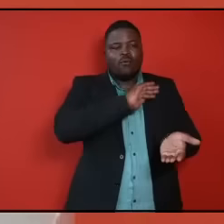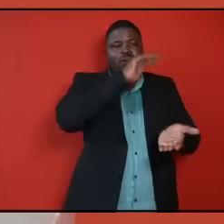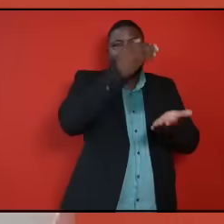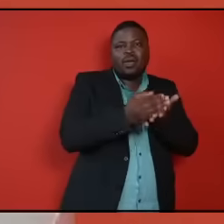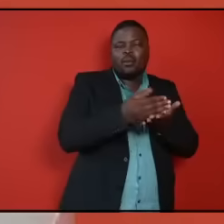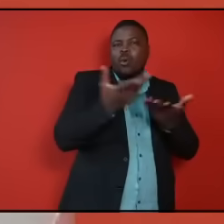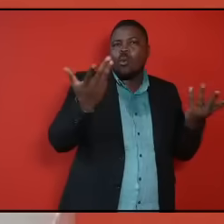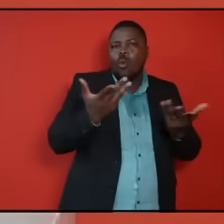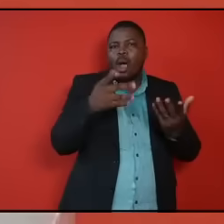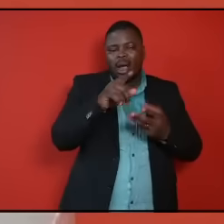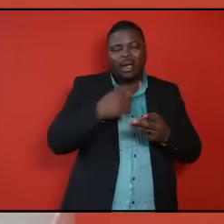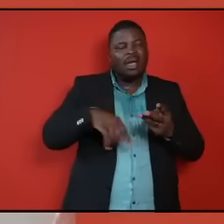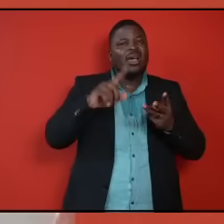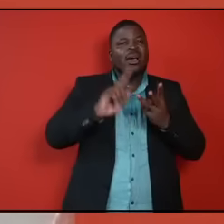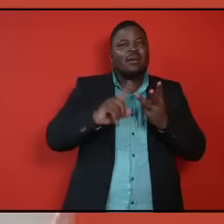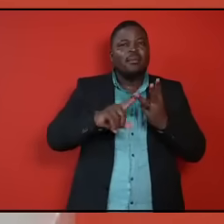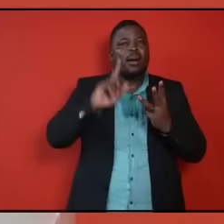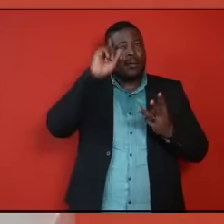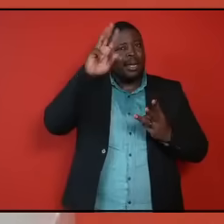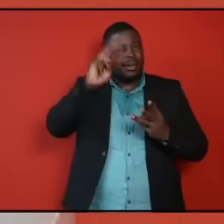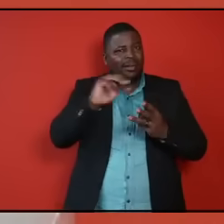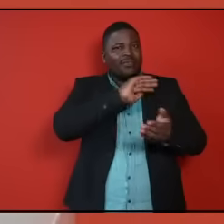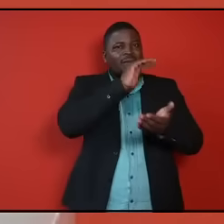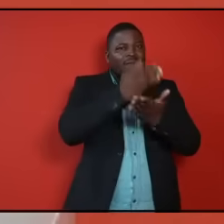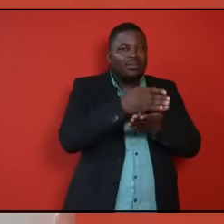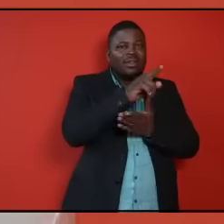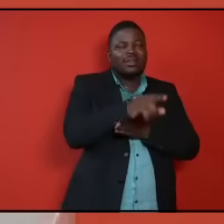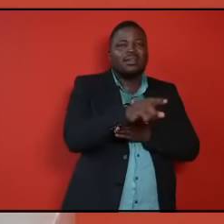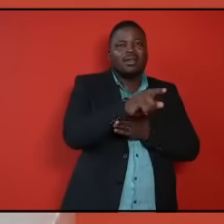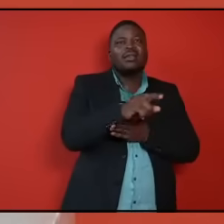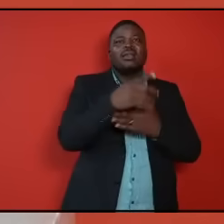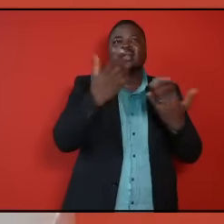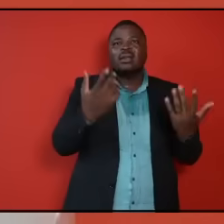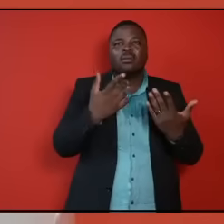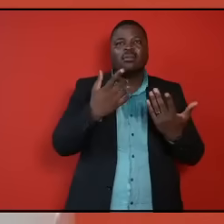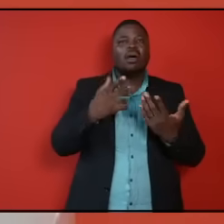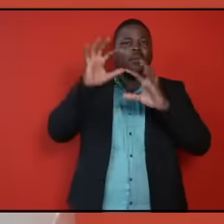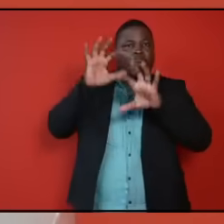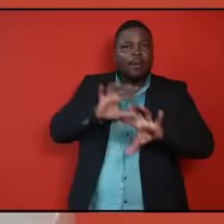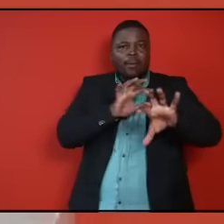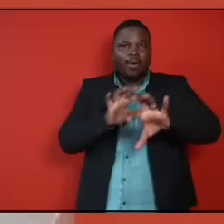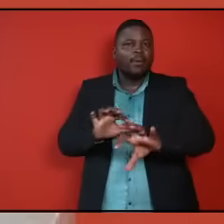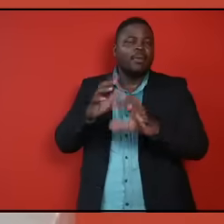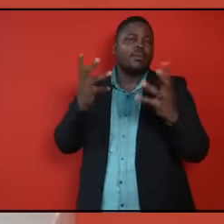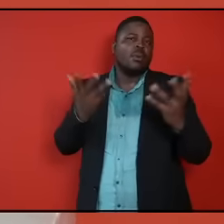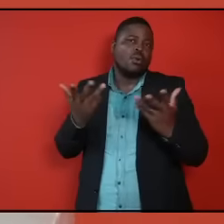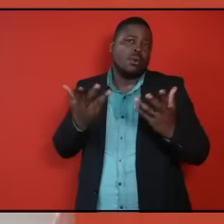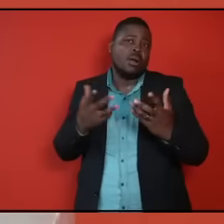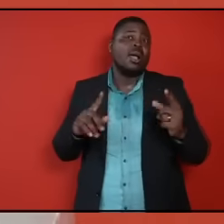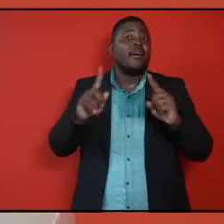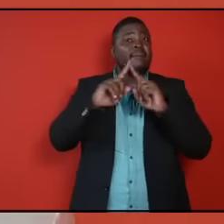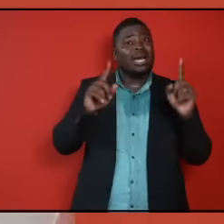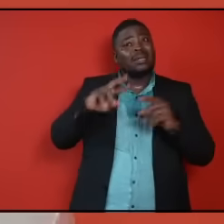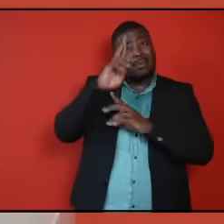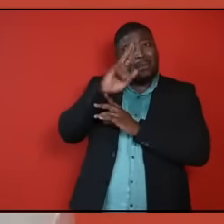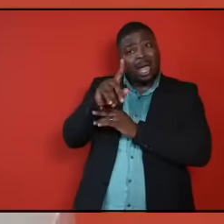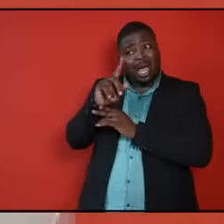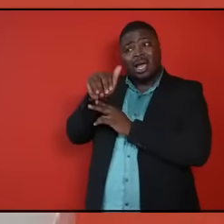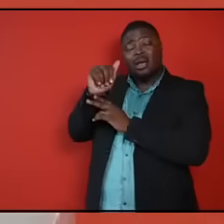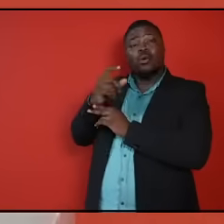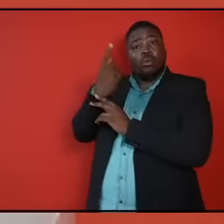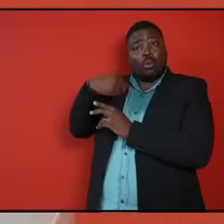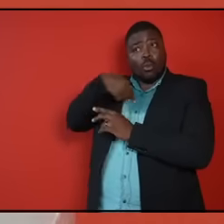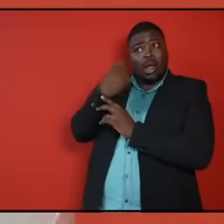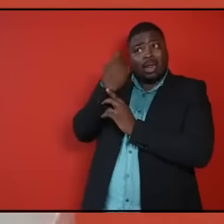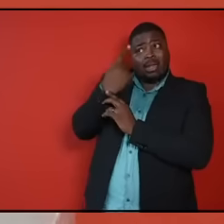NGOs and all these political parties? The ANC, we understand, is them who stand to lose if that case goes a different